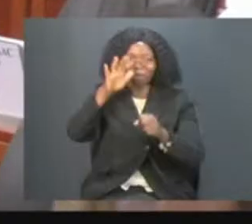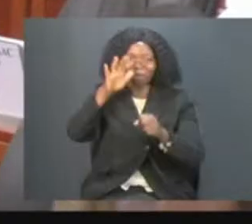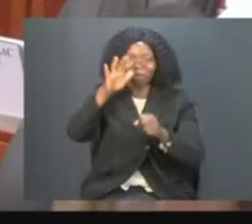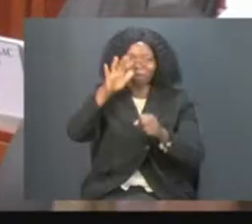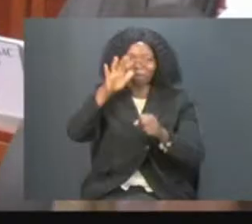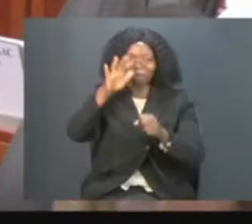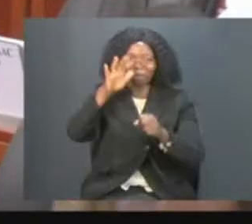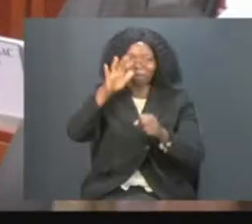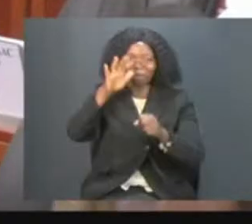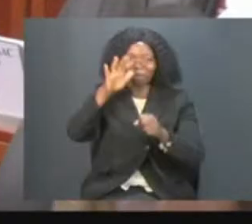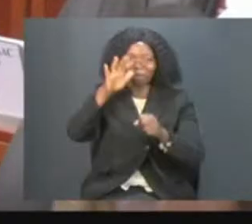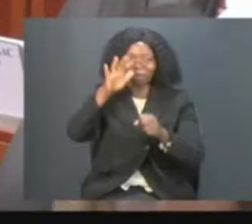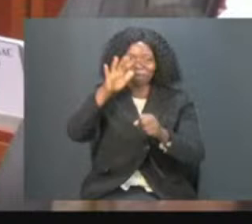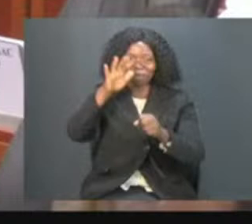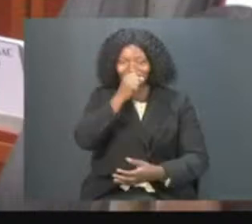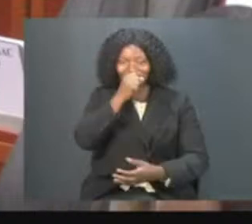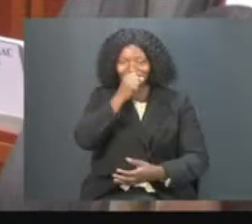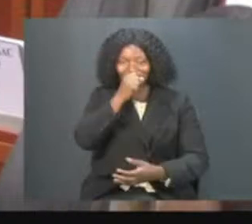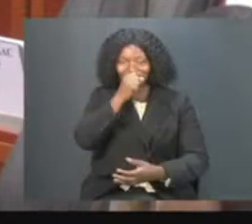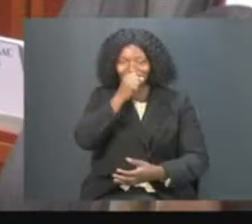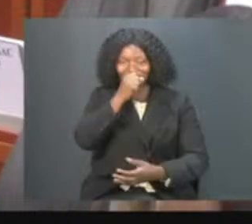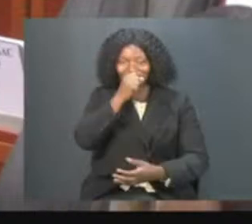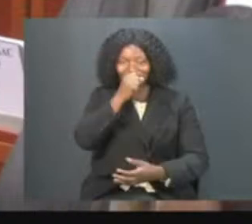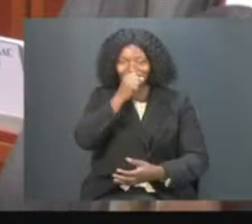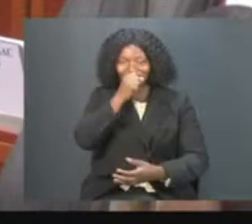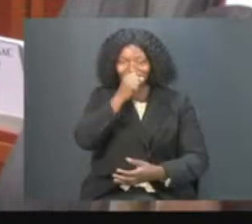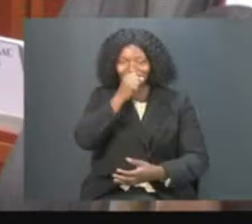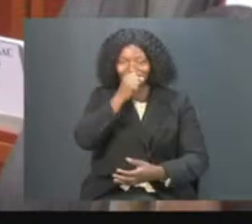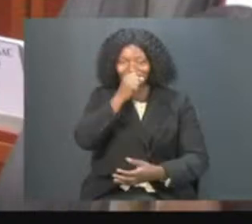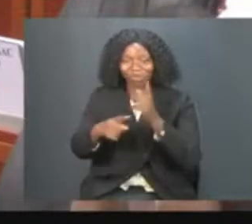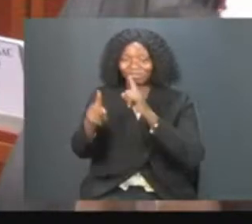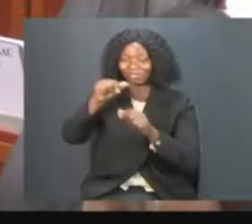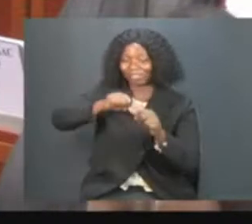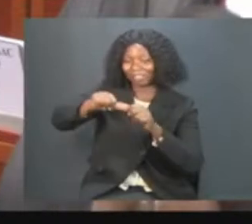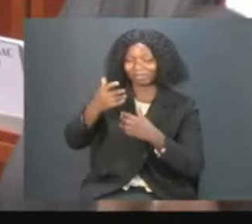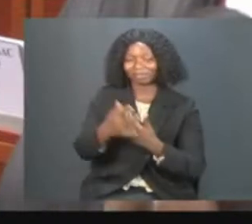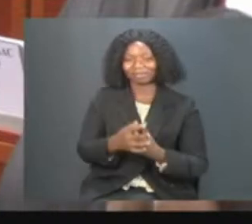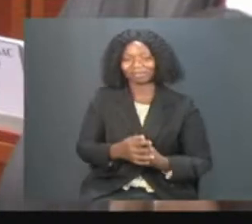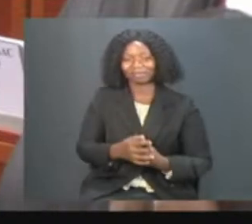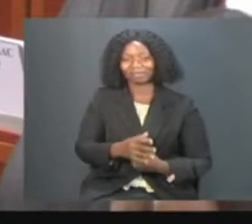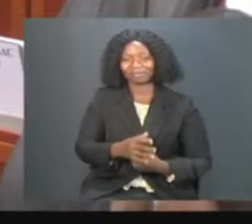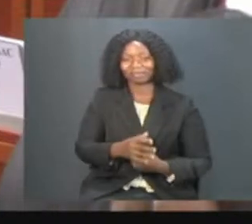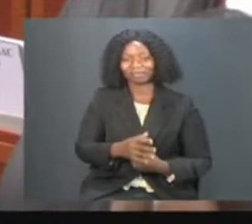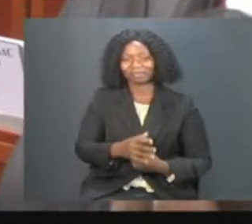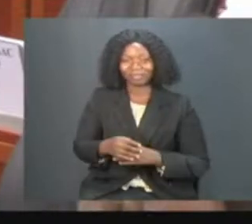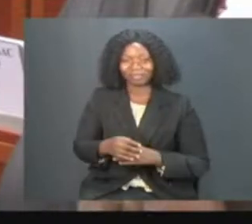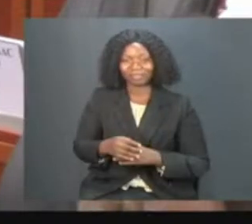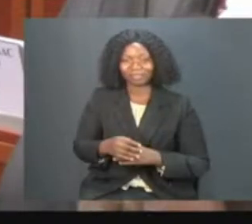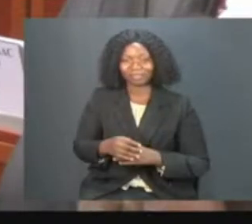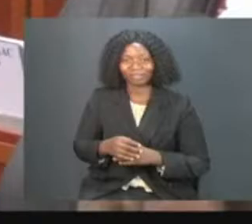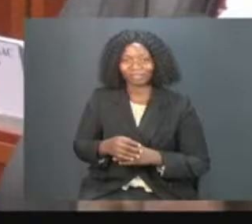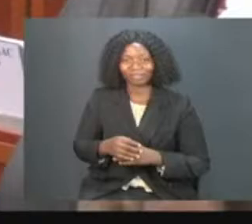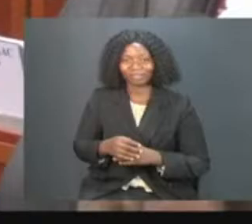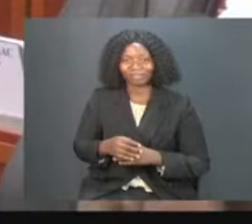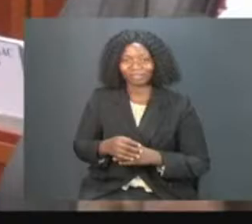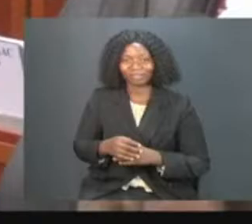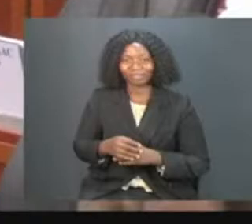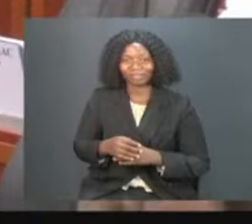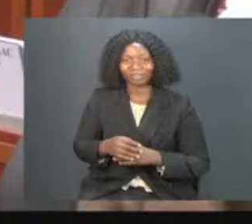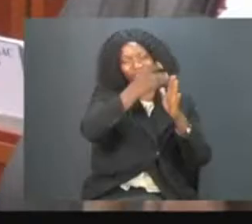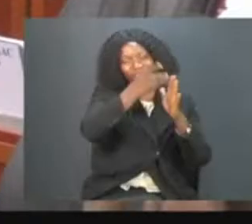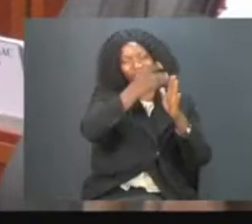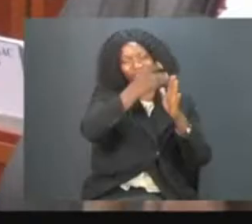is here to make sure that the people of Ghana knows what he is talking about and to deliver a program that will develop this